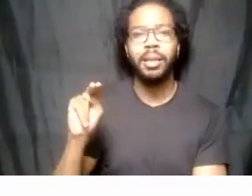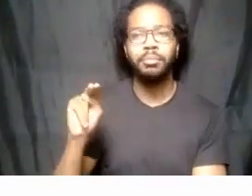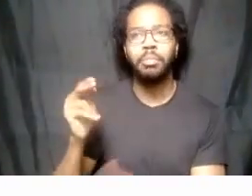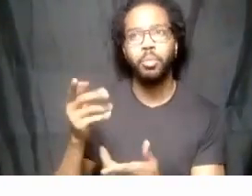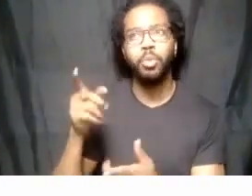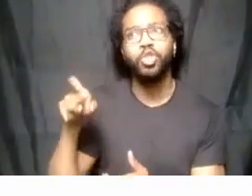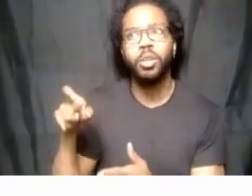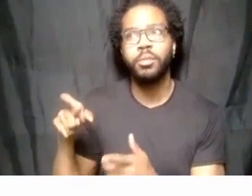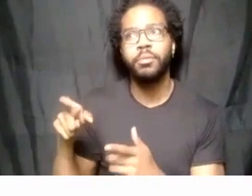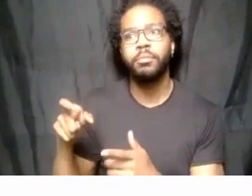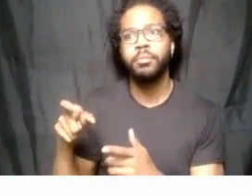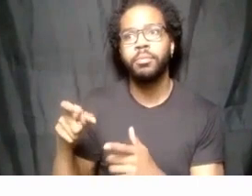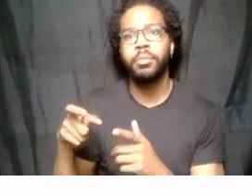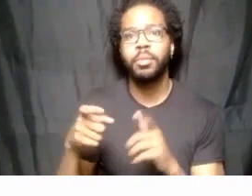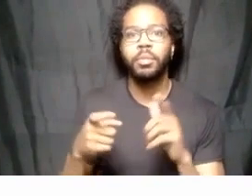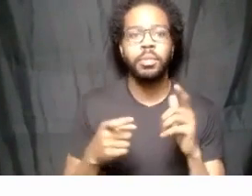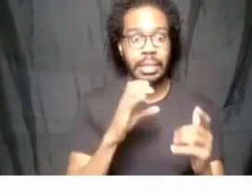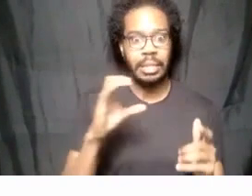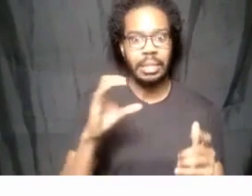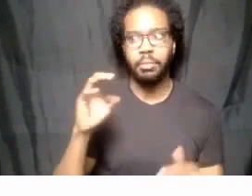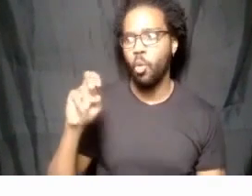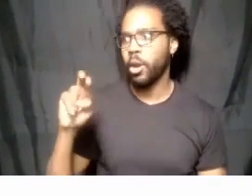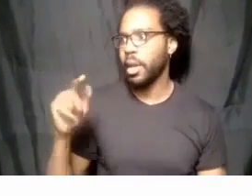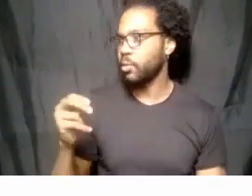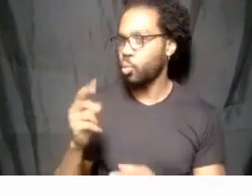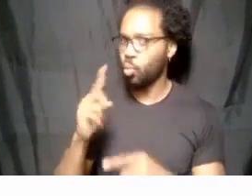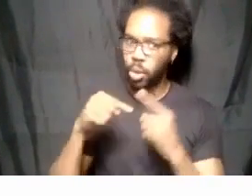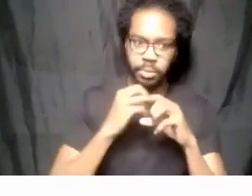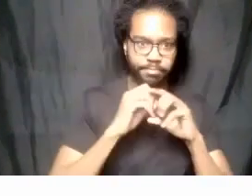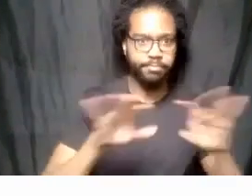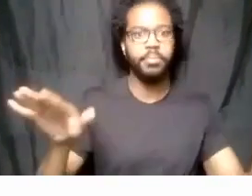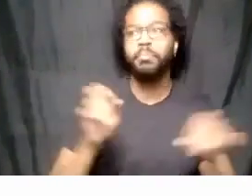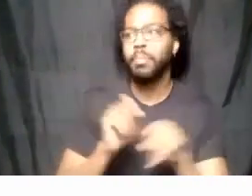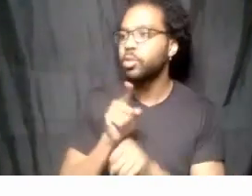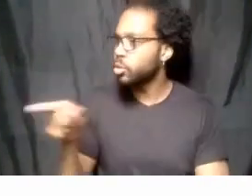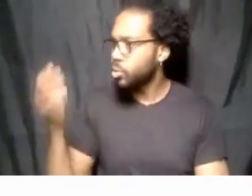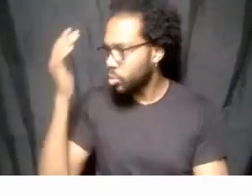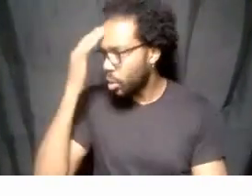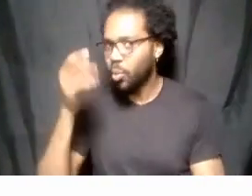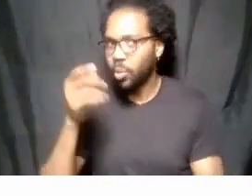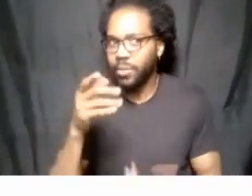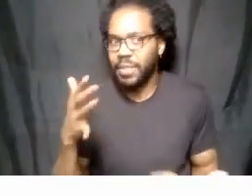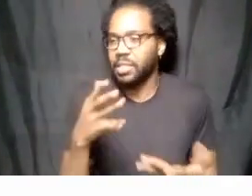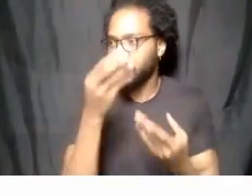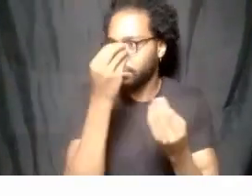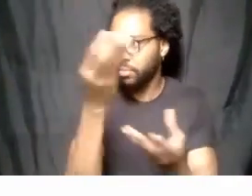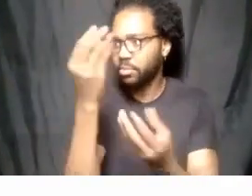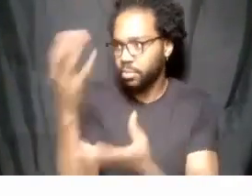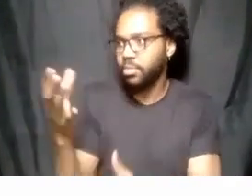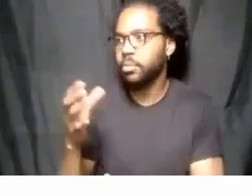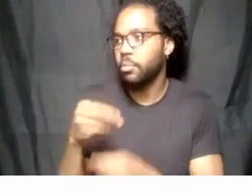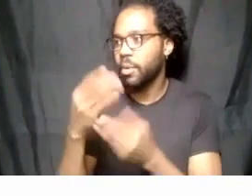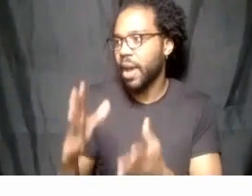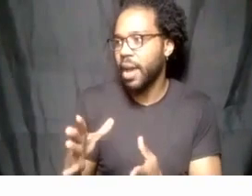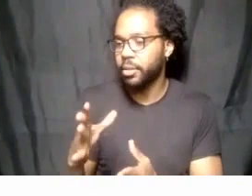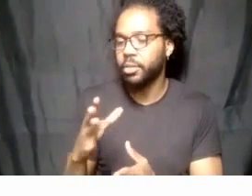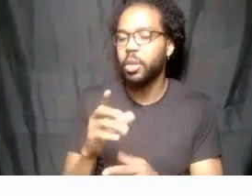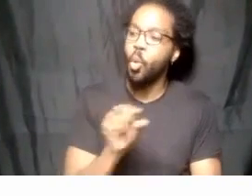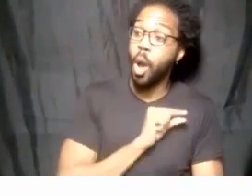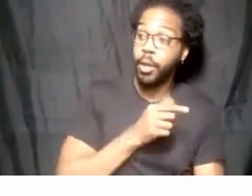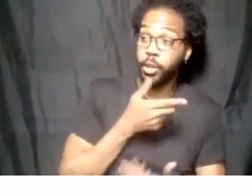copied Morgan when we sent it out, just to let you know that we did advise our providers that Quality Trust could